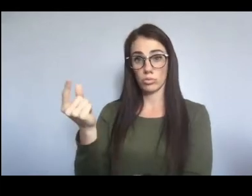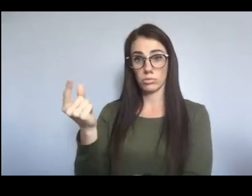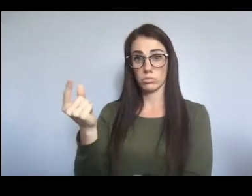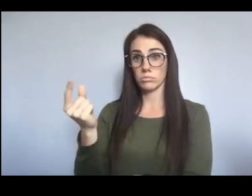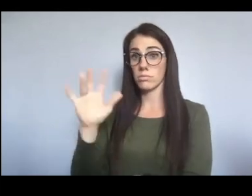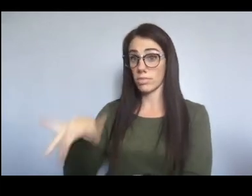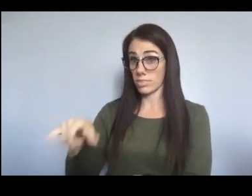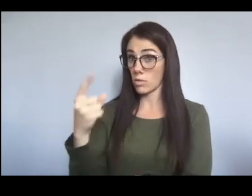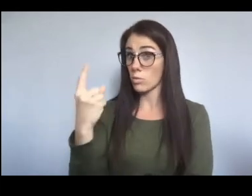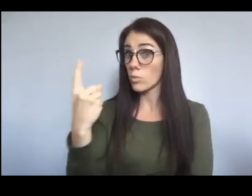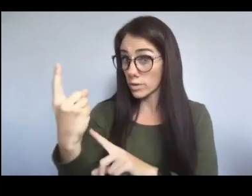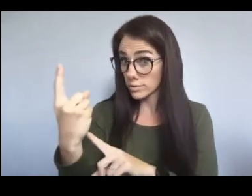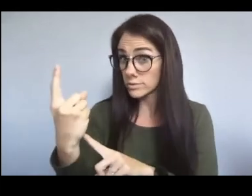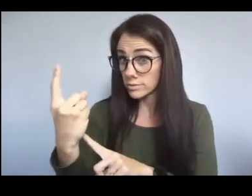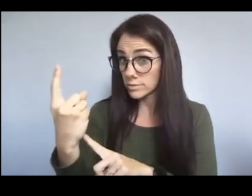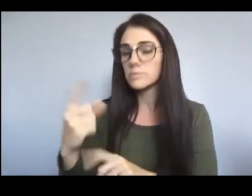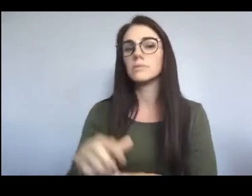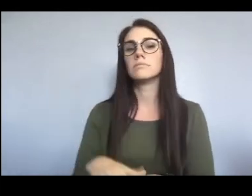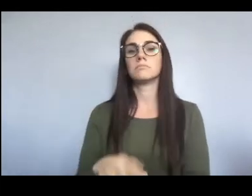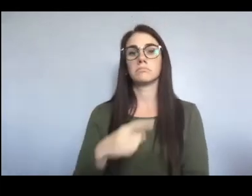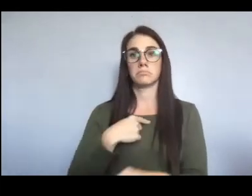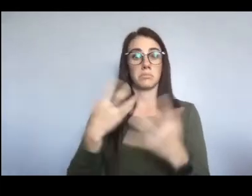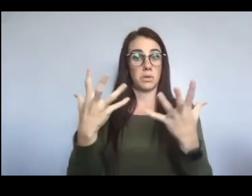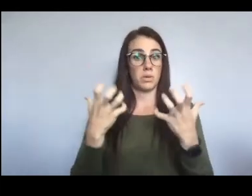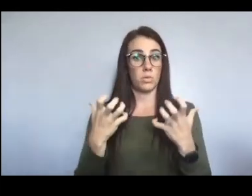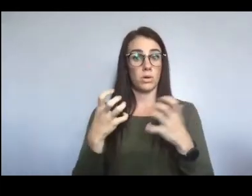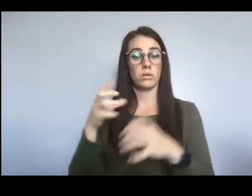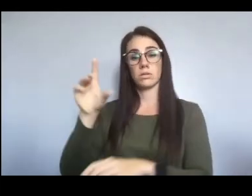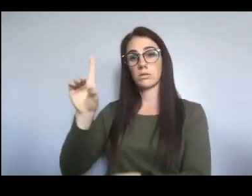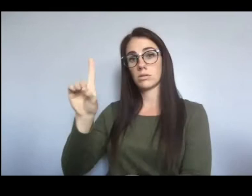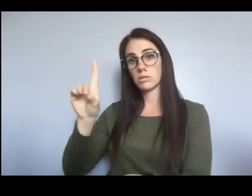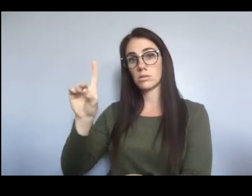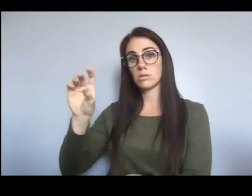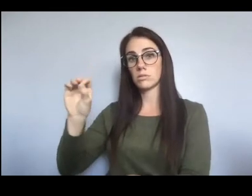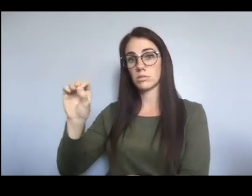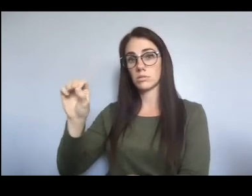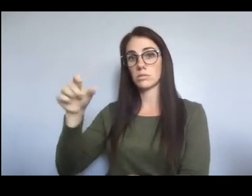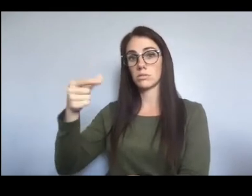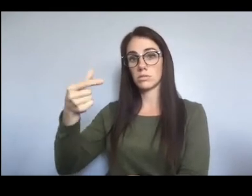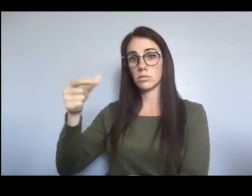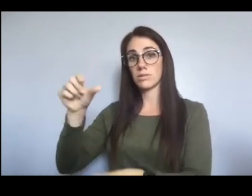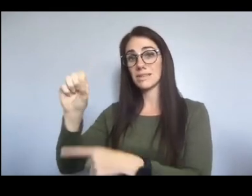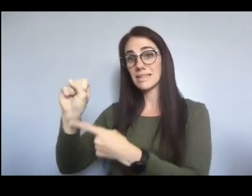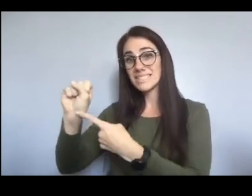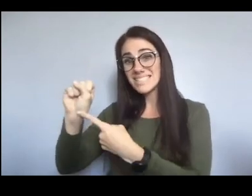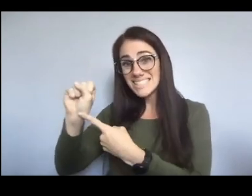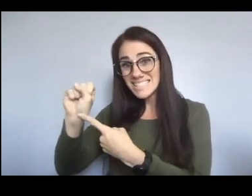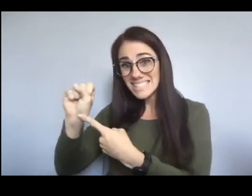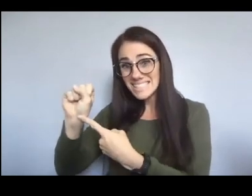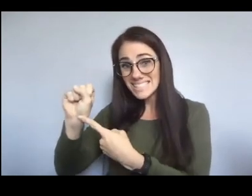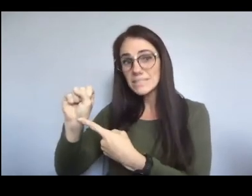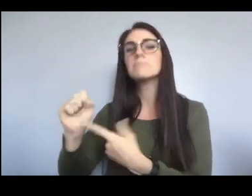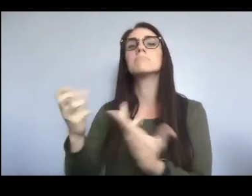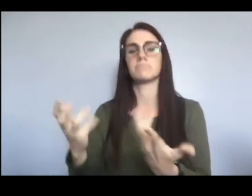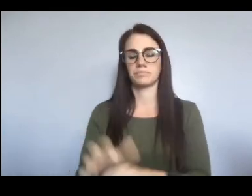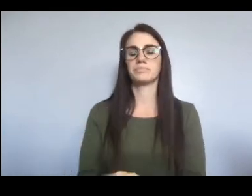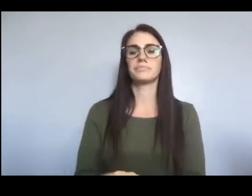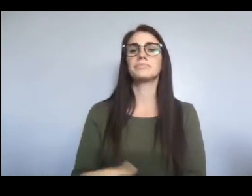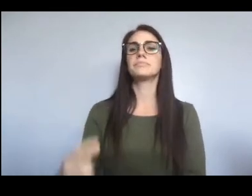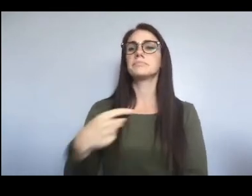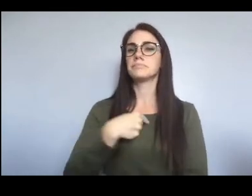Or dog. Okay, if I just sign the sign for dog, it's a singular dog. But if I want it to be the concept